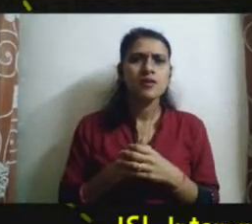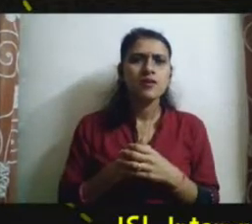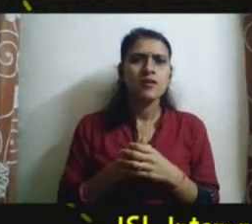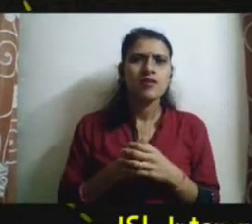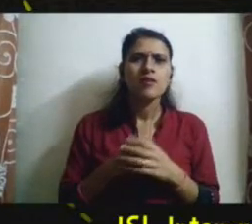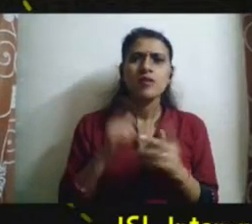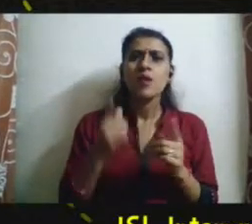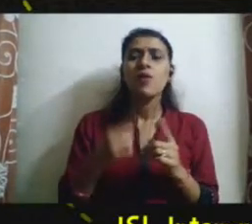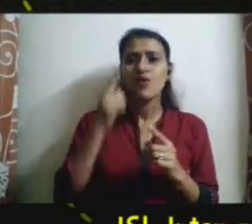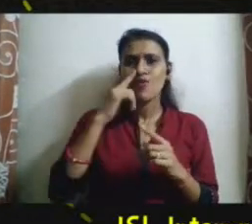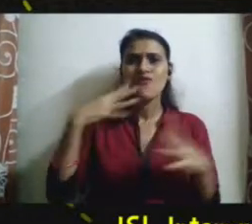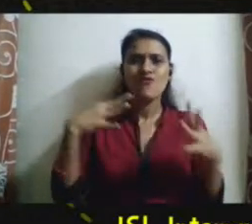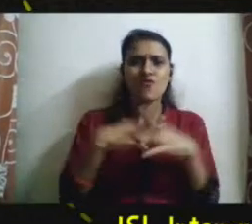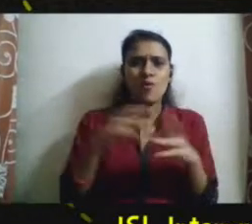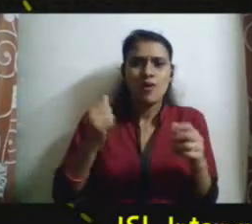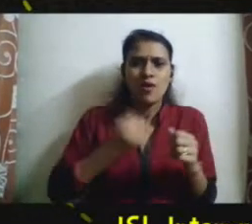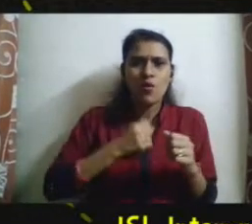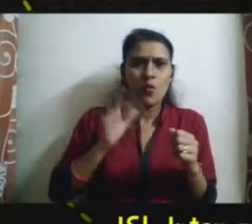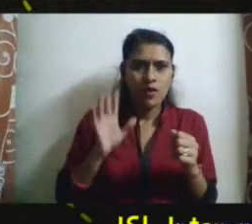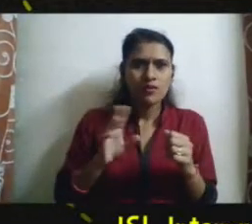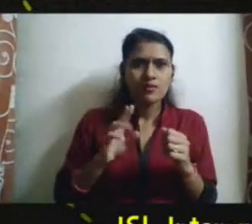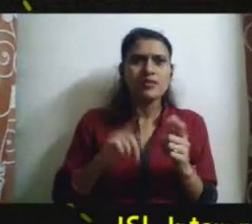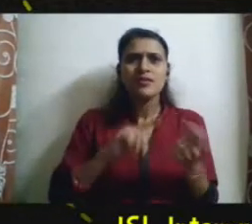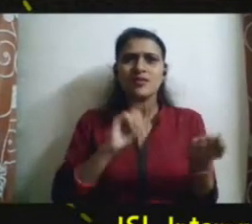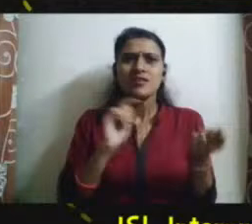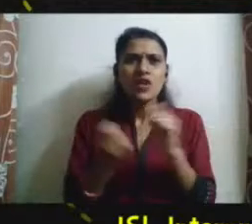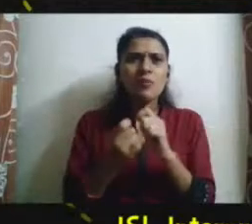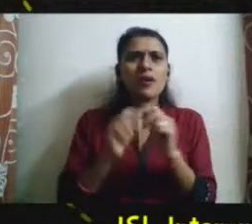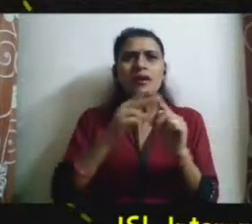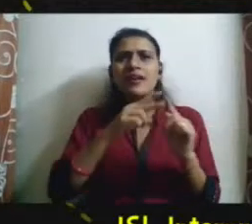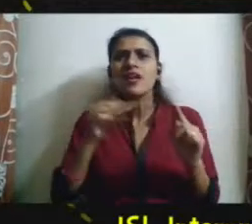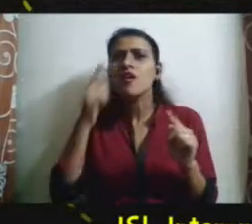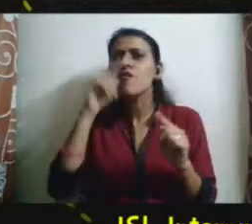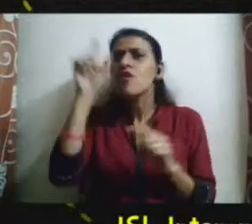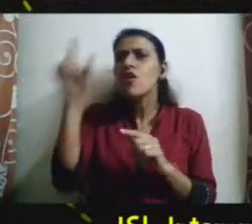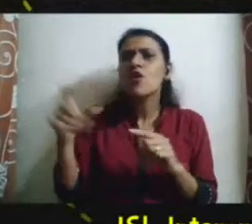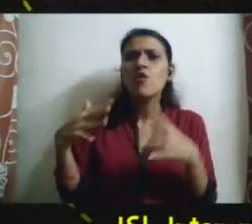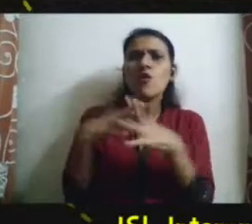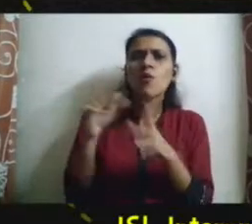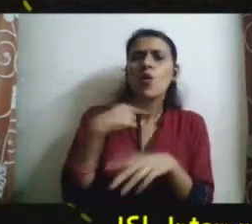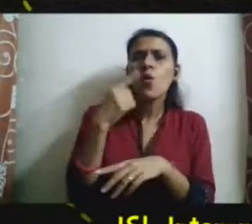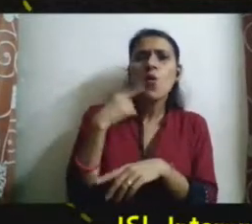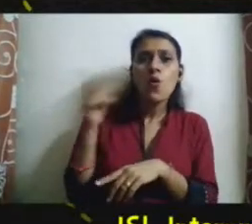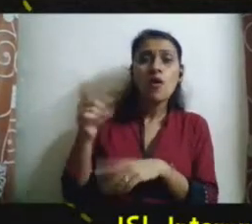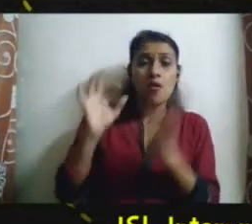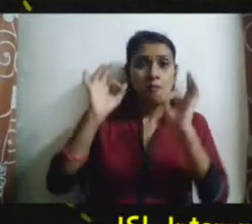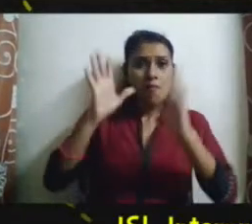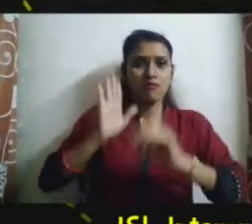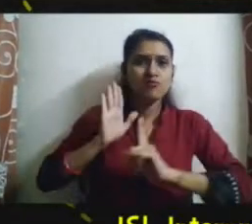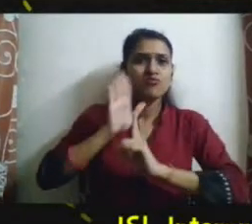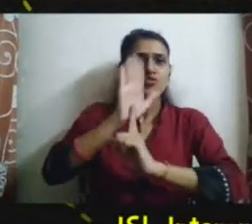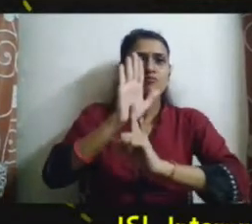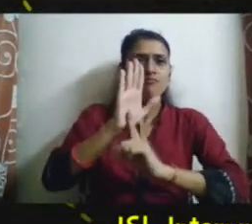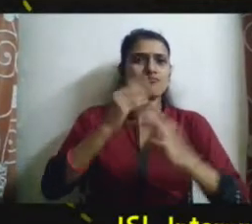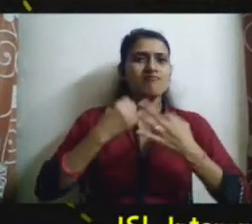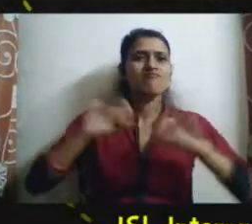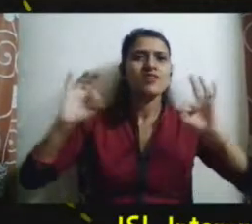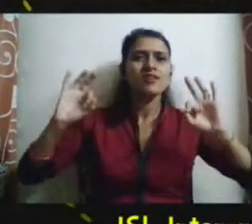womanhood, and then that there would be a construction of a type of woman who is a perfect ideal of liberation.